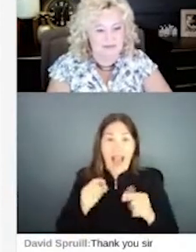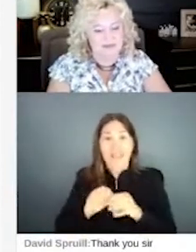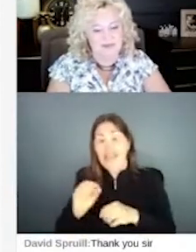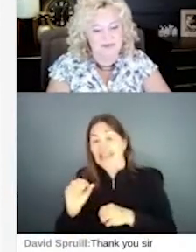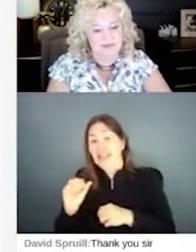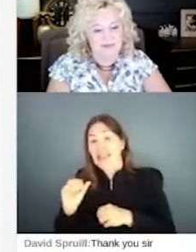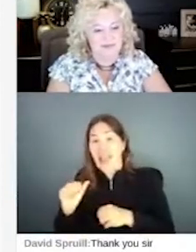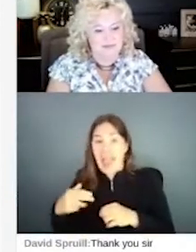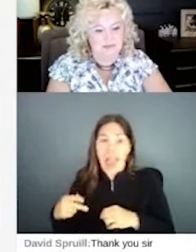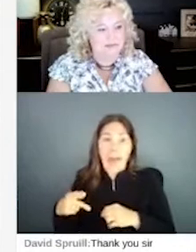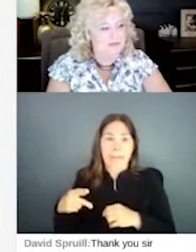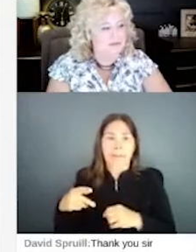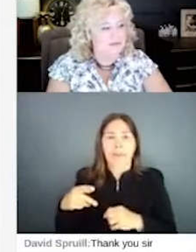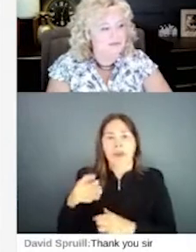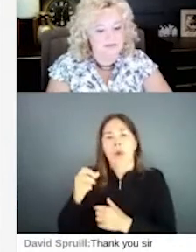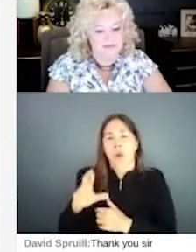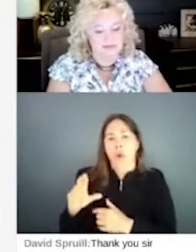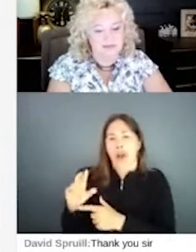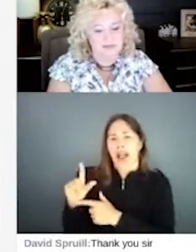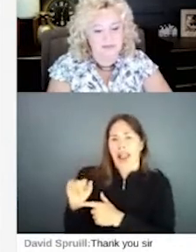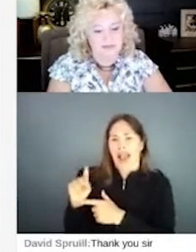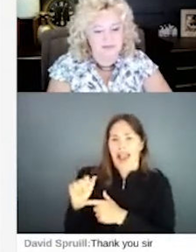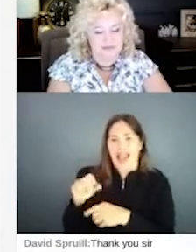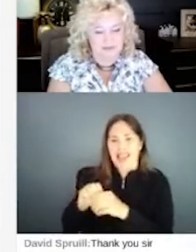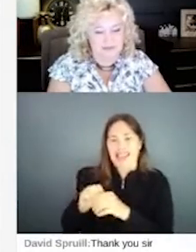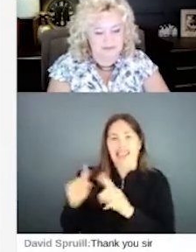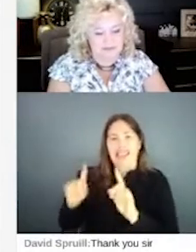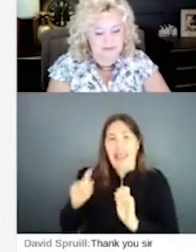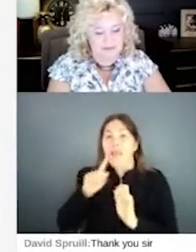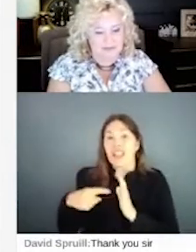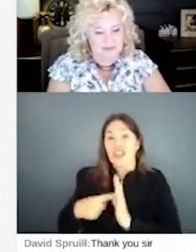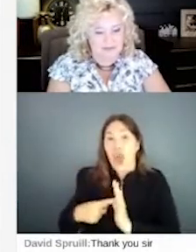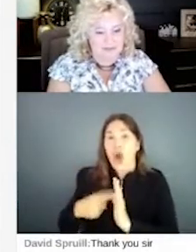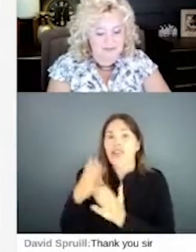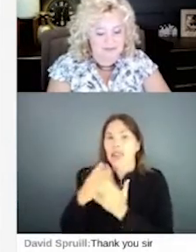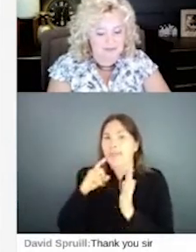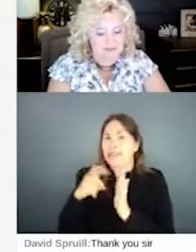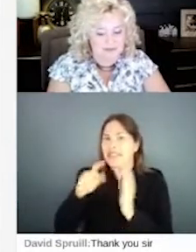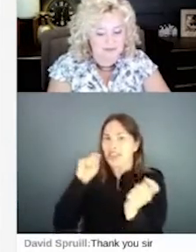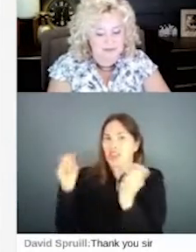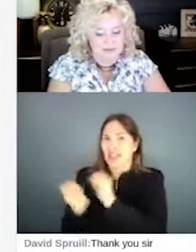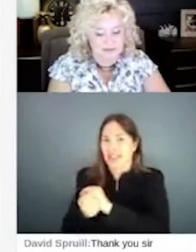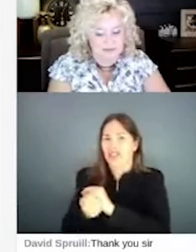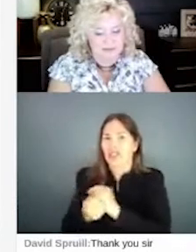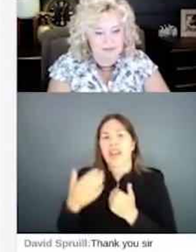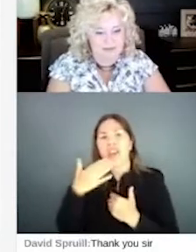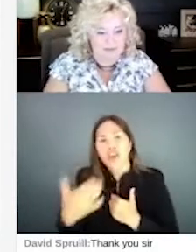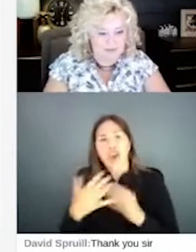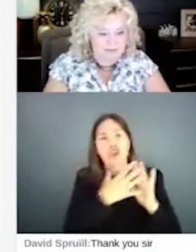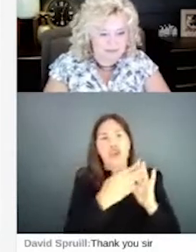LIDA exams, it marks a distinct change in the program. These new exams, they do a great job of mirroring